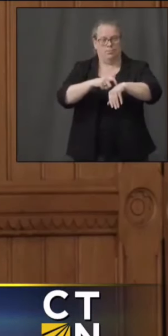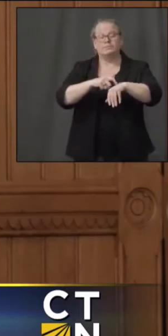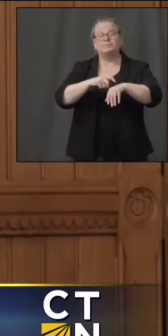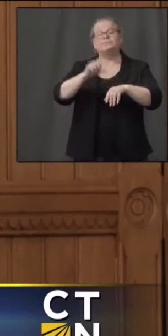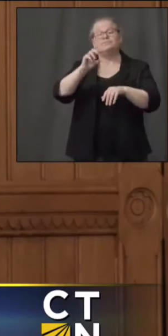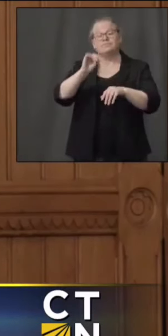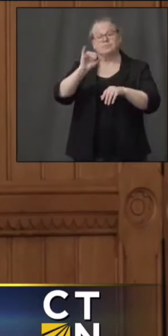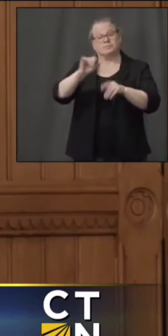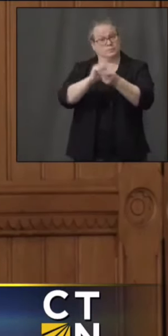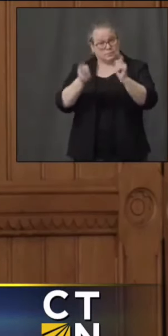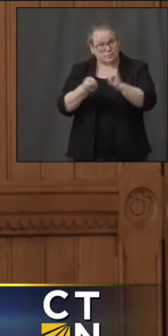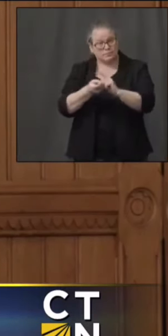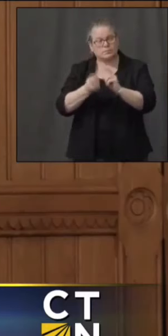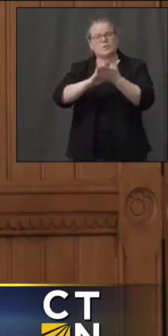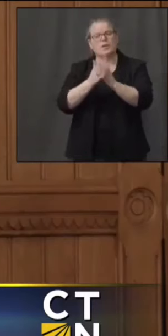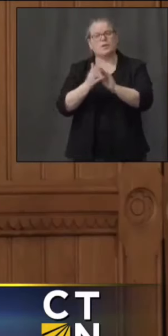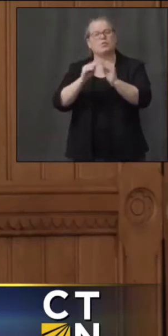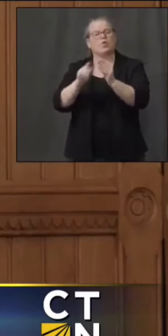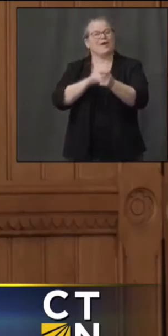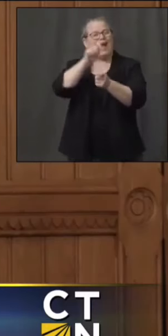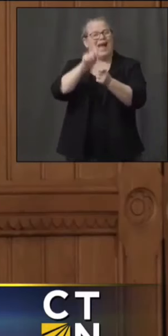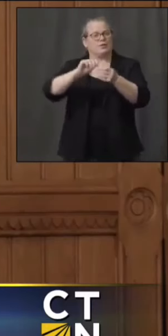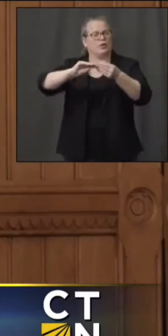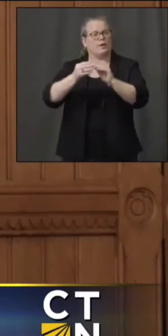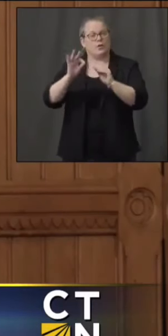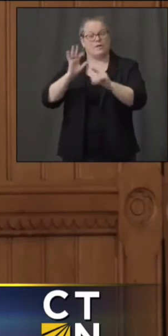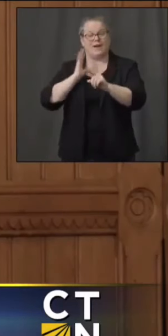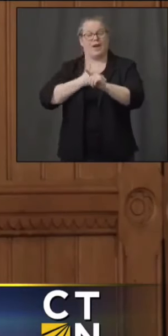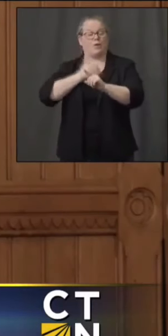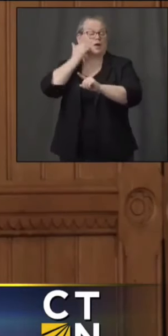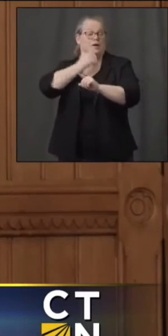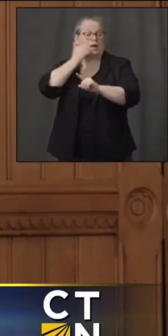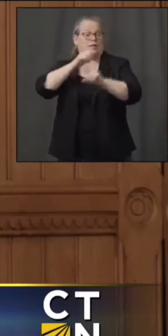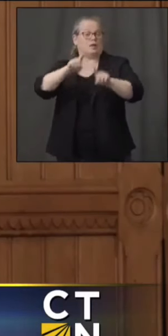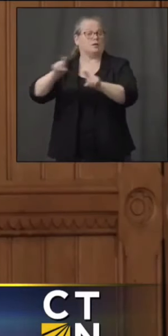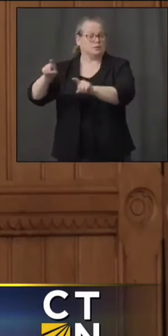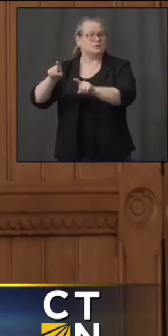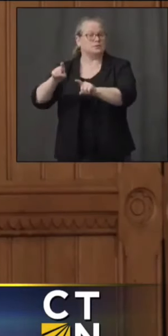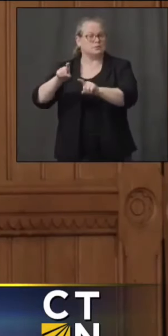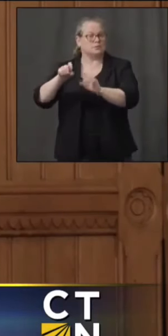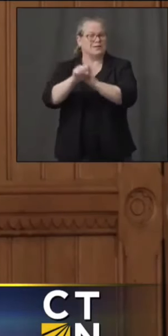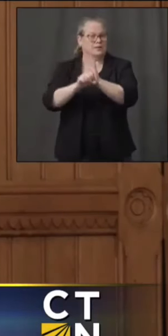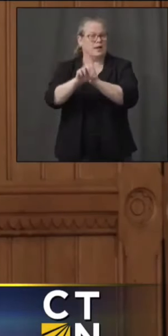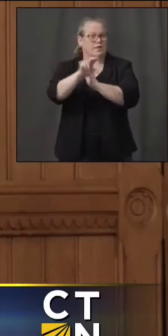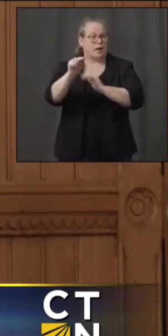it becomes a more accurate reflection of our actual daily testing volume in the state of Connecticut.